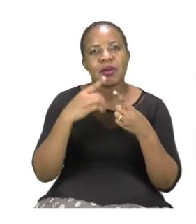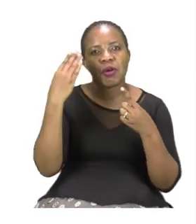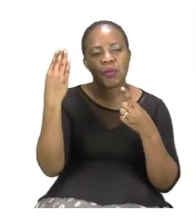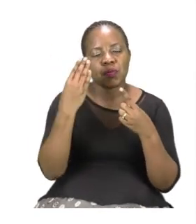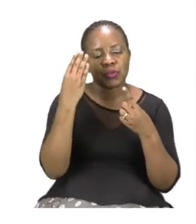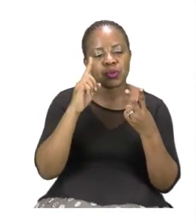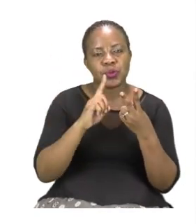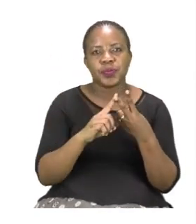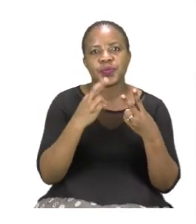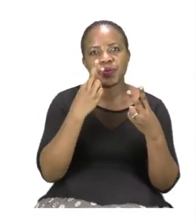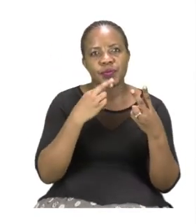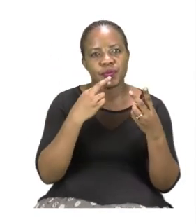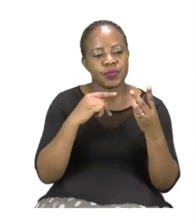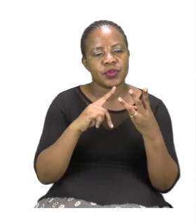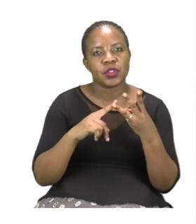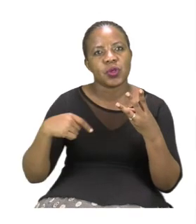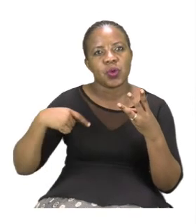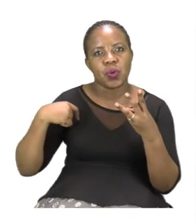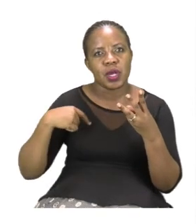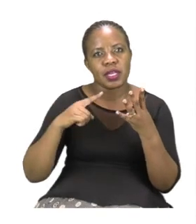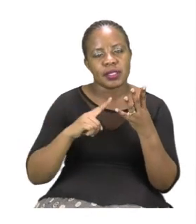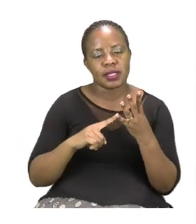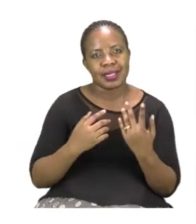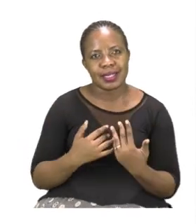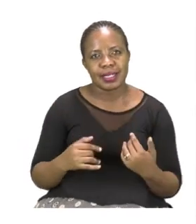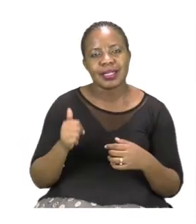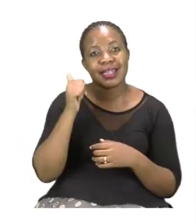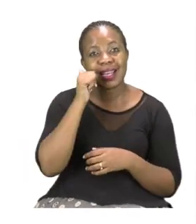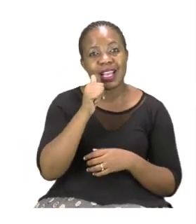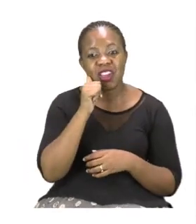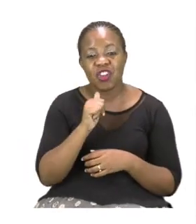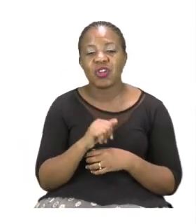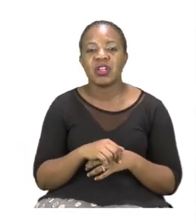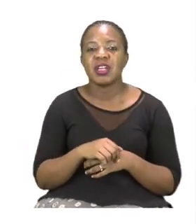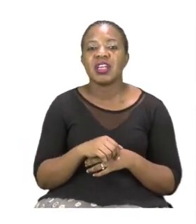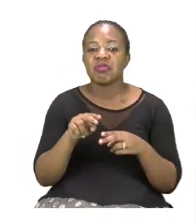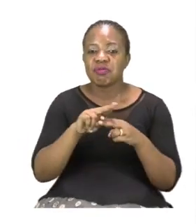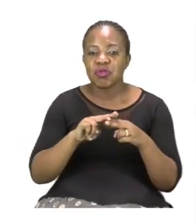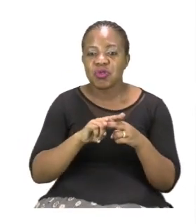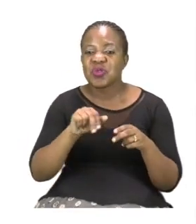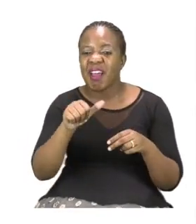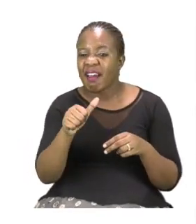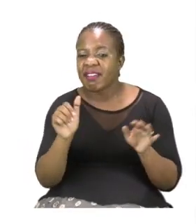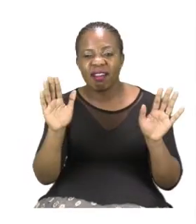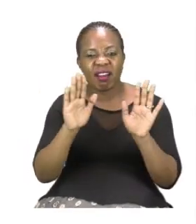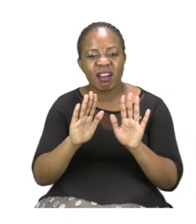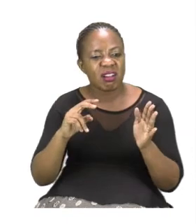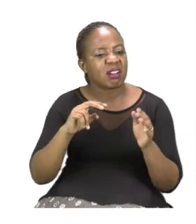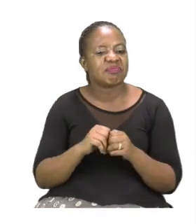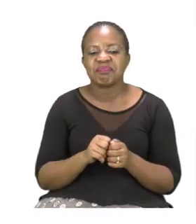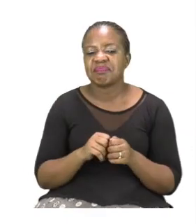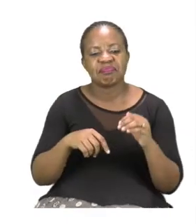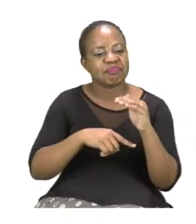colors, then this will not be the Namibian flag. Let's take a look at the board so that we know where we